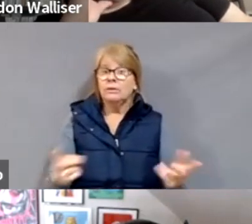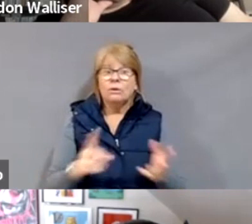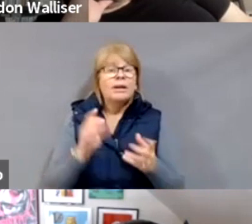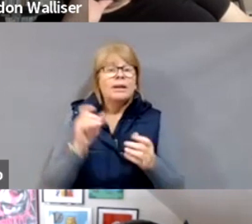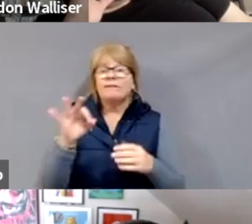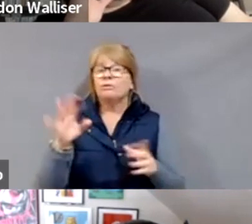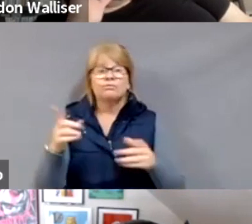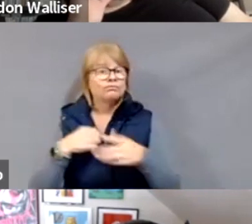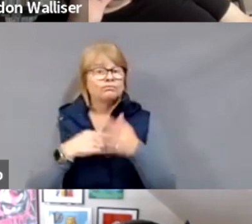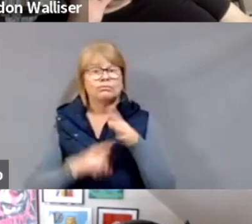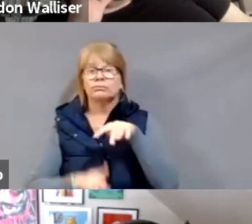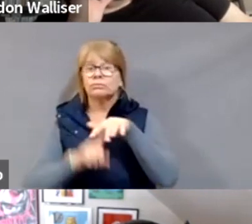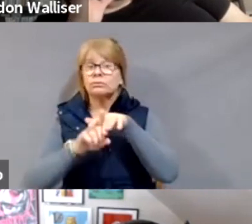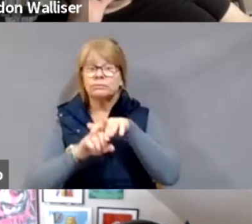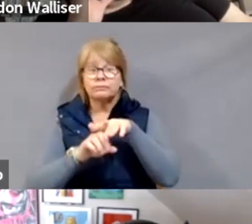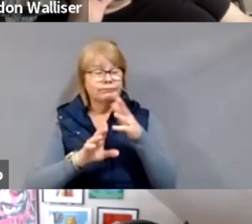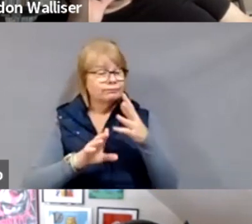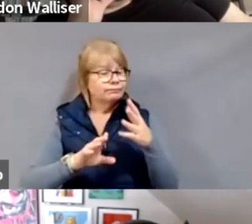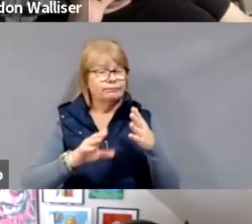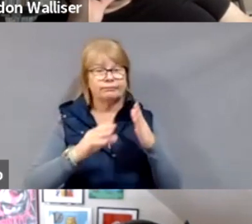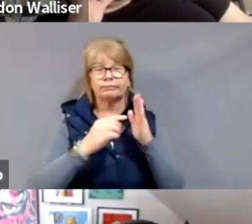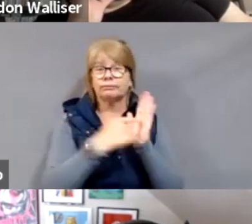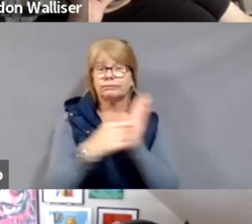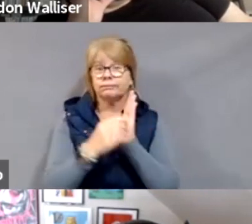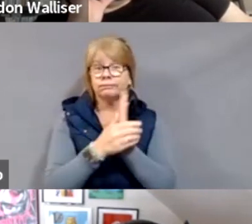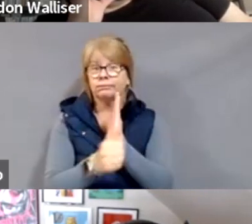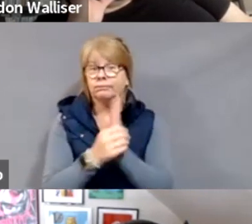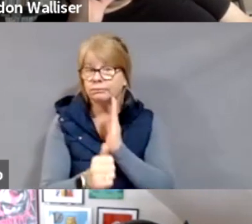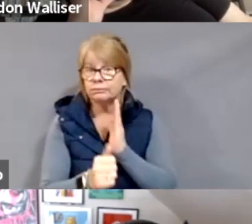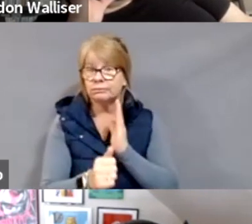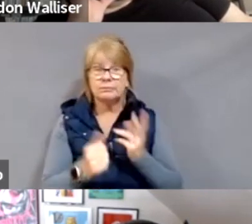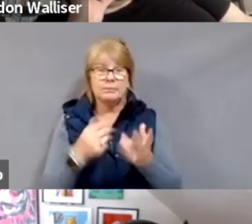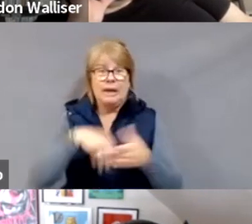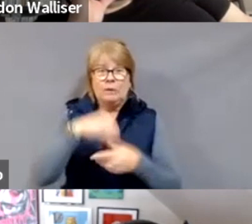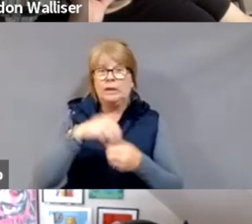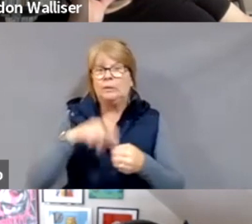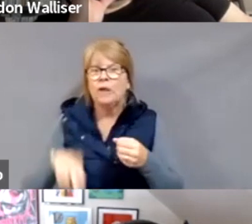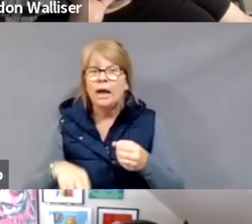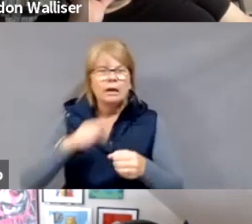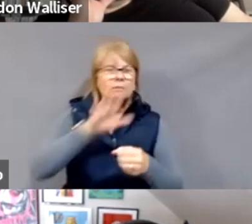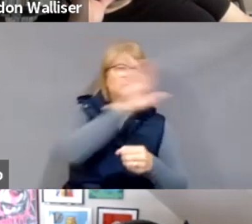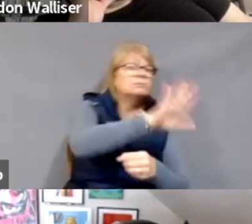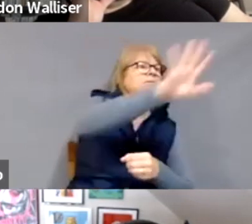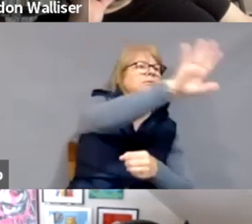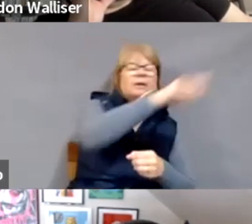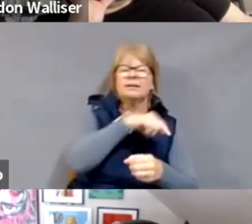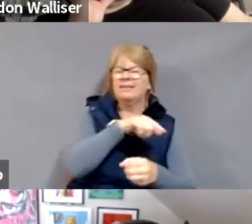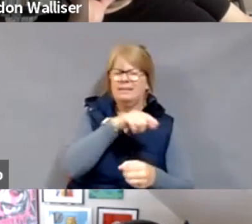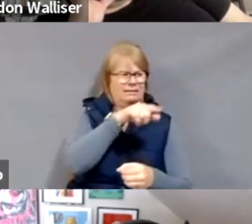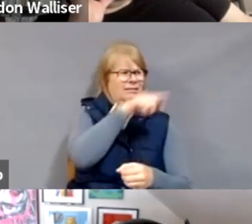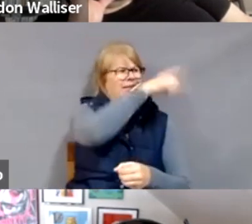like, or outside of the city that you live in, where everybody knows everything about everybody else, they don't